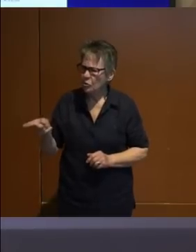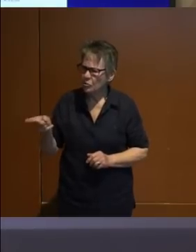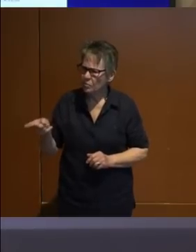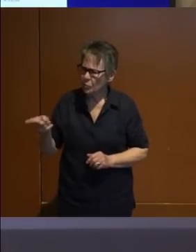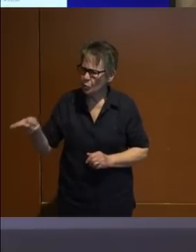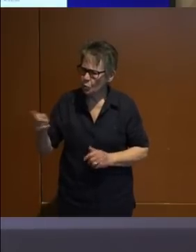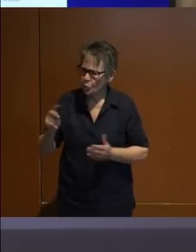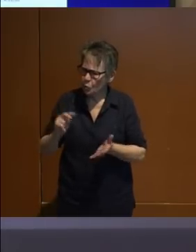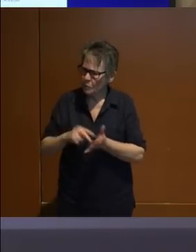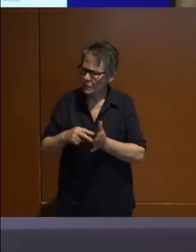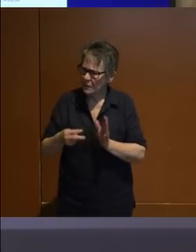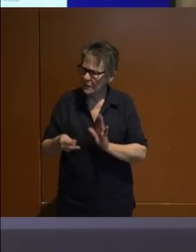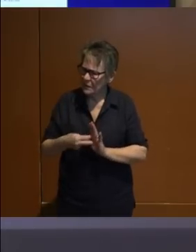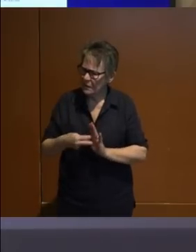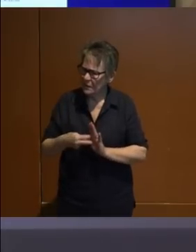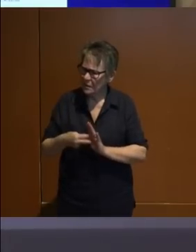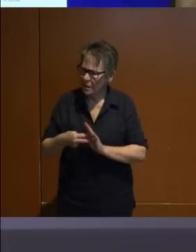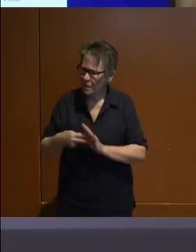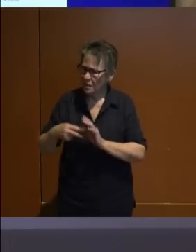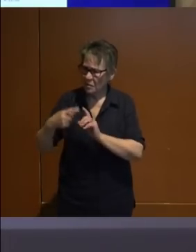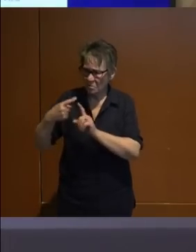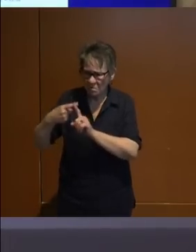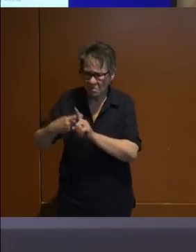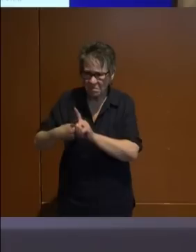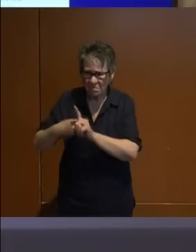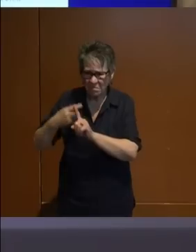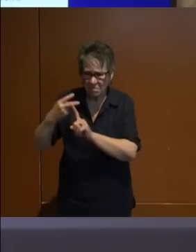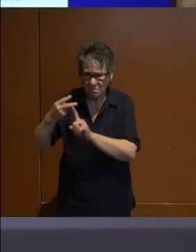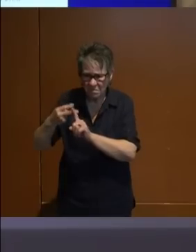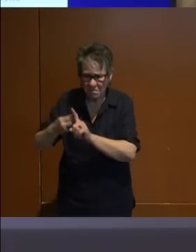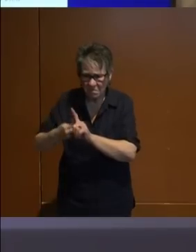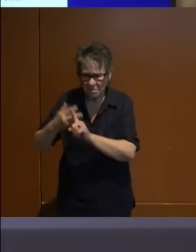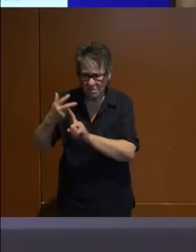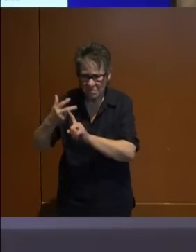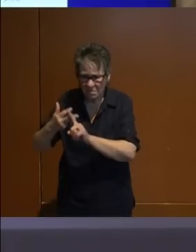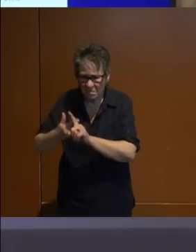at months at capacity and implications as well for